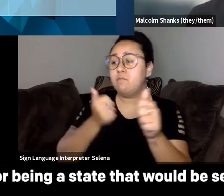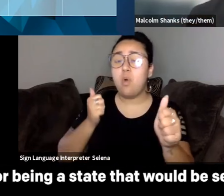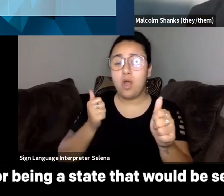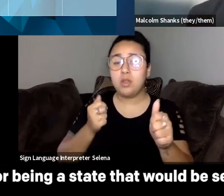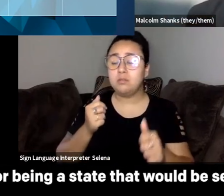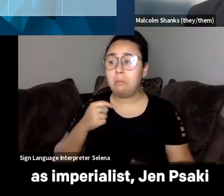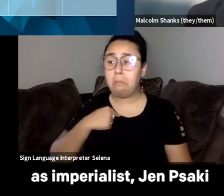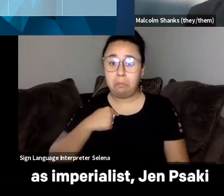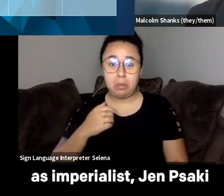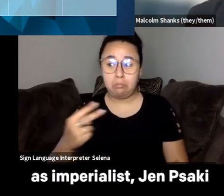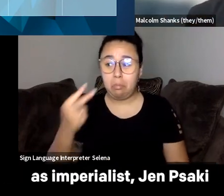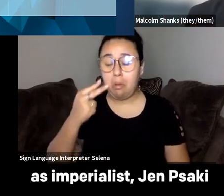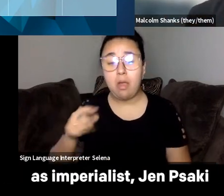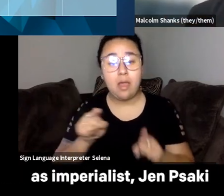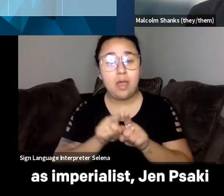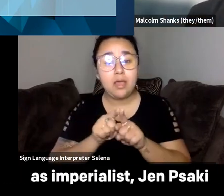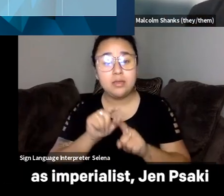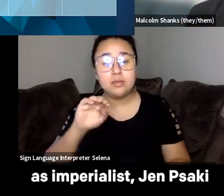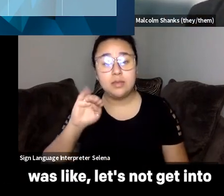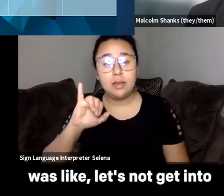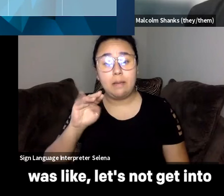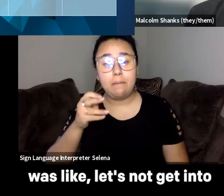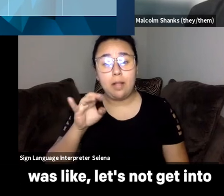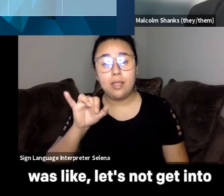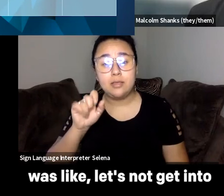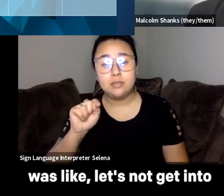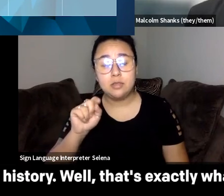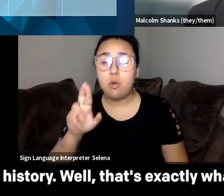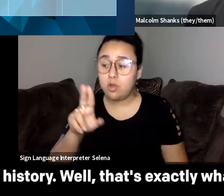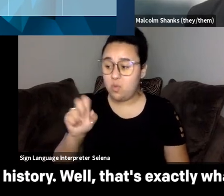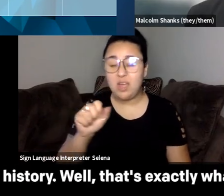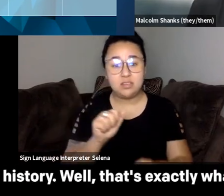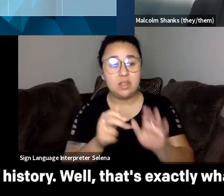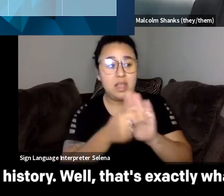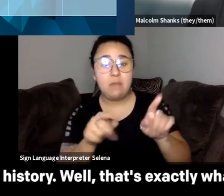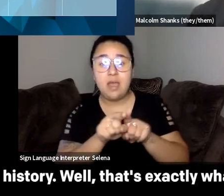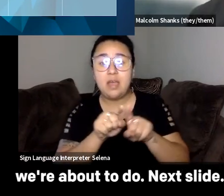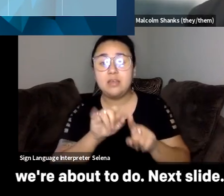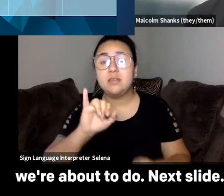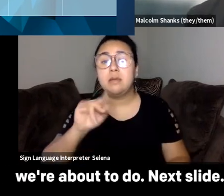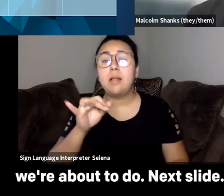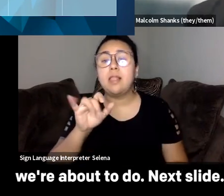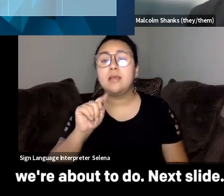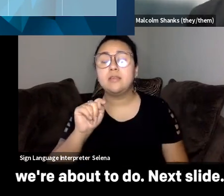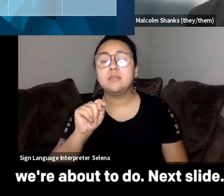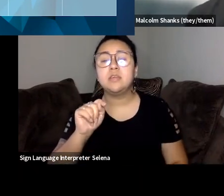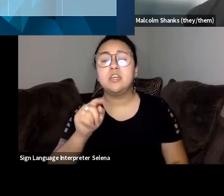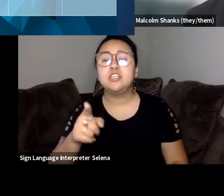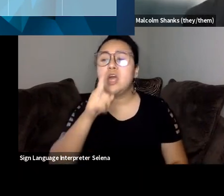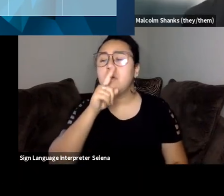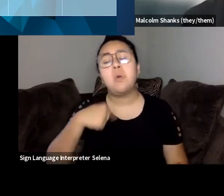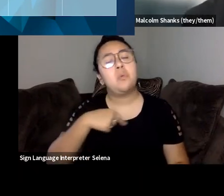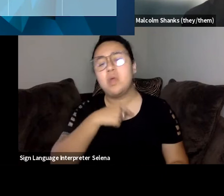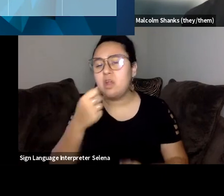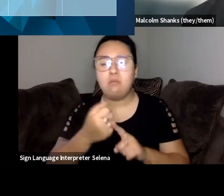or being a state that would be seen as an imperialist, Jen Psaki was like, let's not get into history. Well, that's exactly what we're about to do. Next slide.